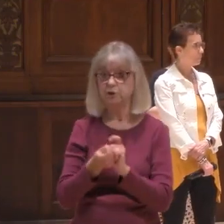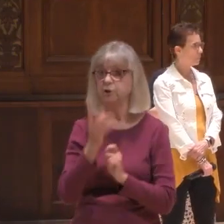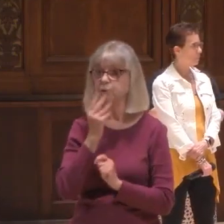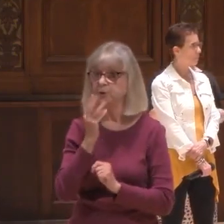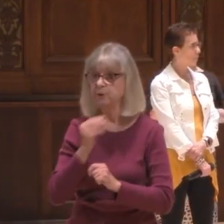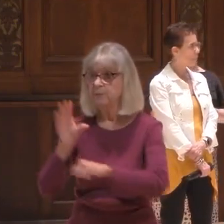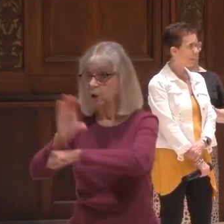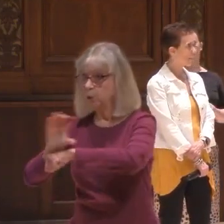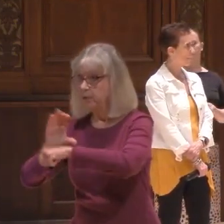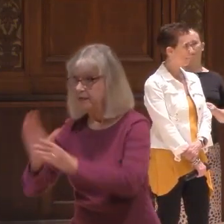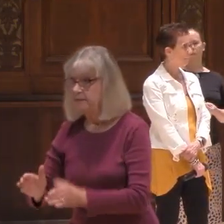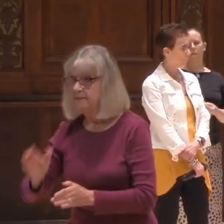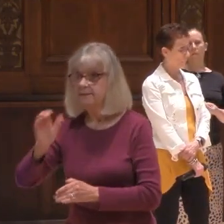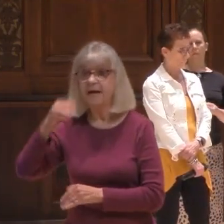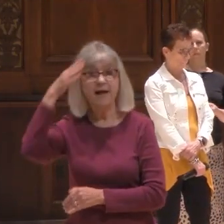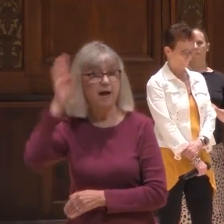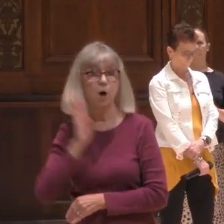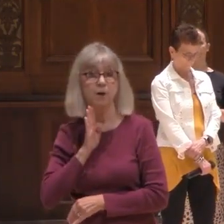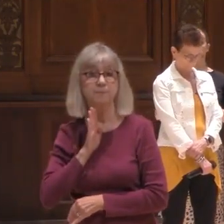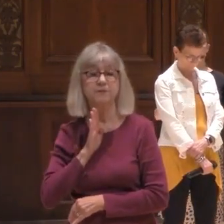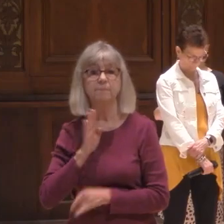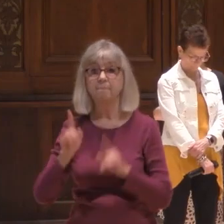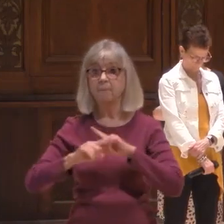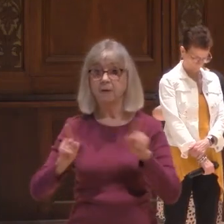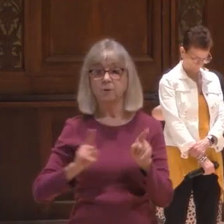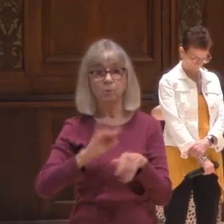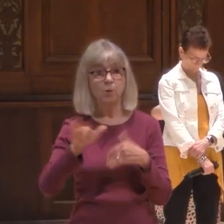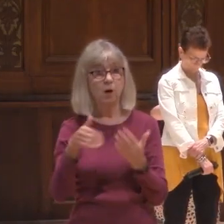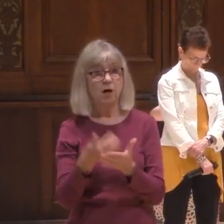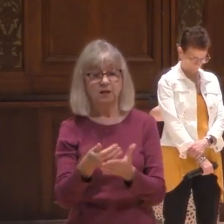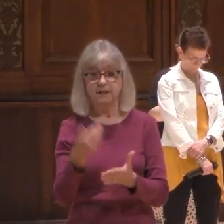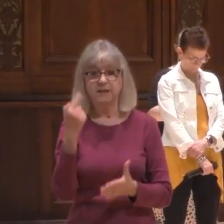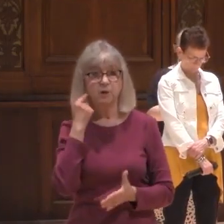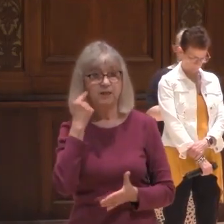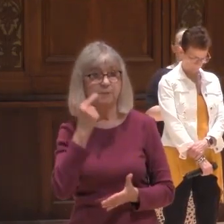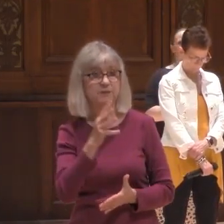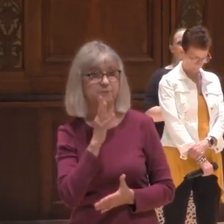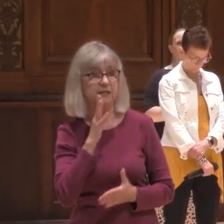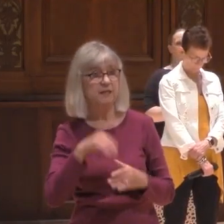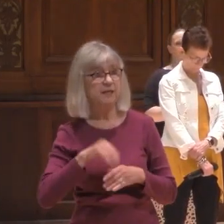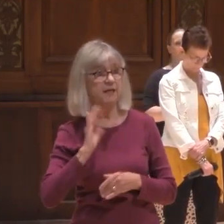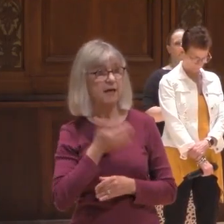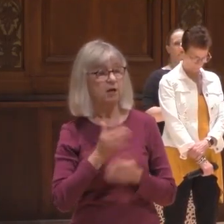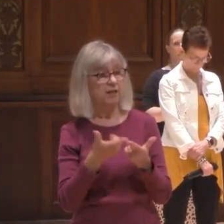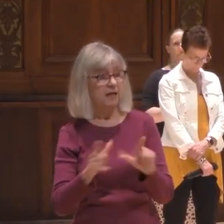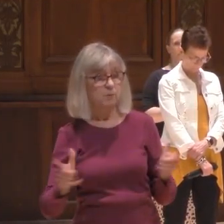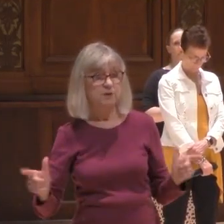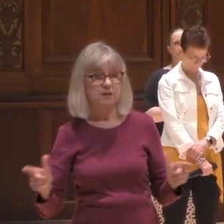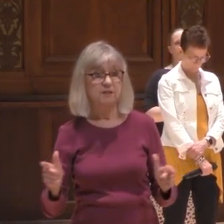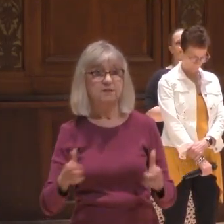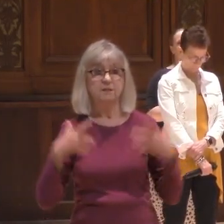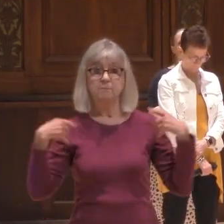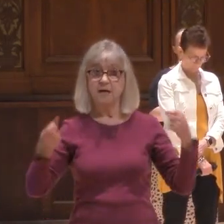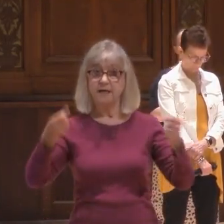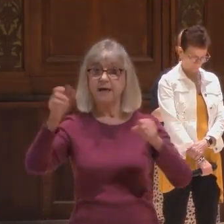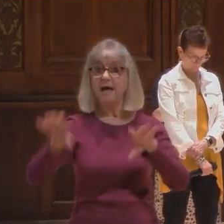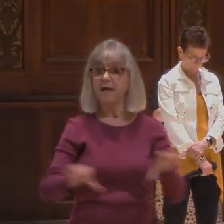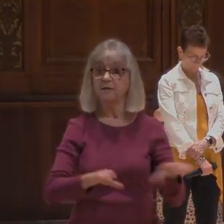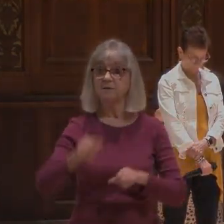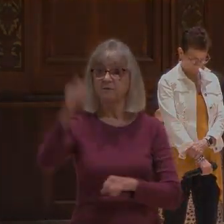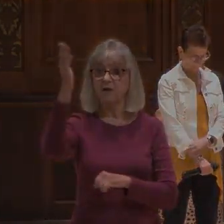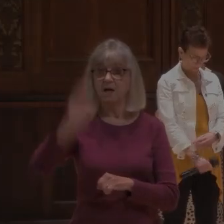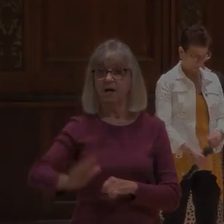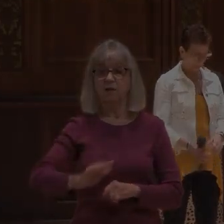and Arabs, yet we hear them speaking in our own tongues of the mighty acts of God, the word of God."